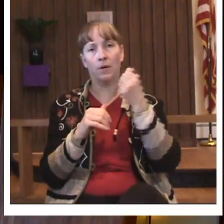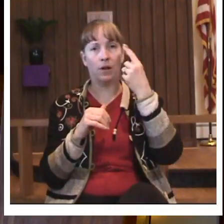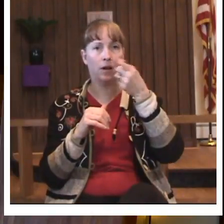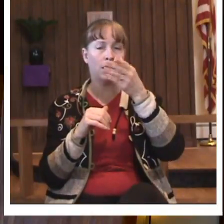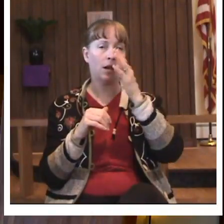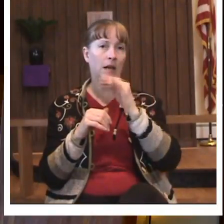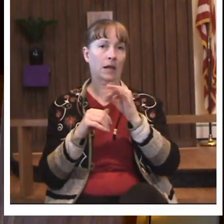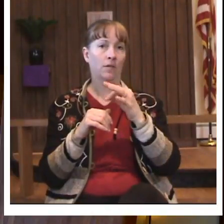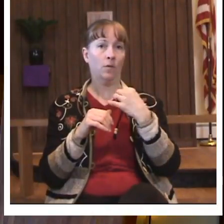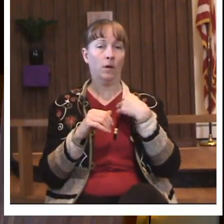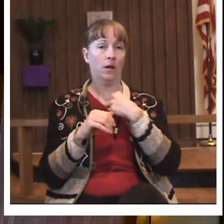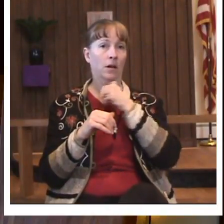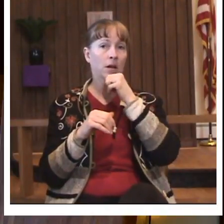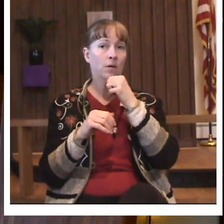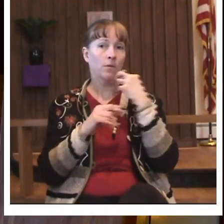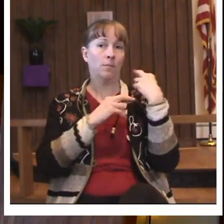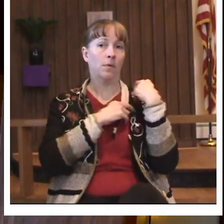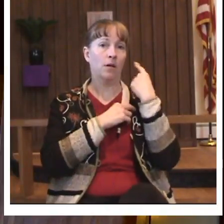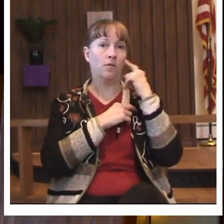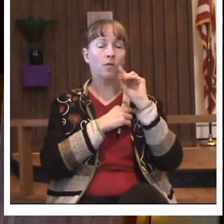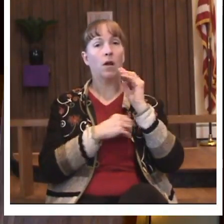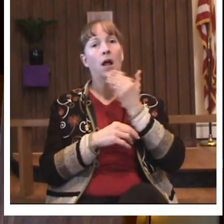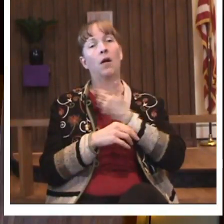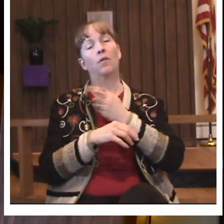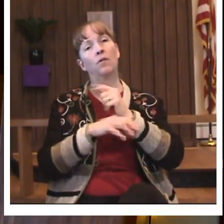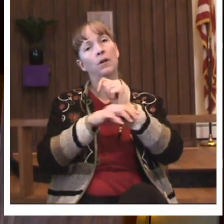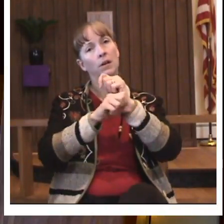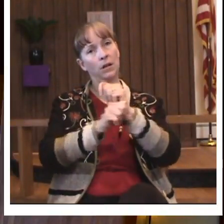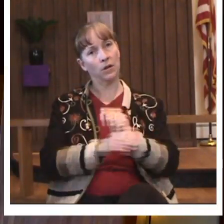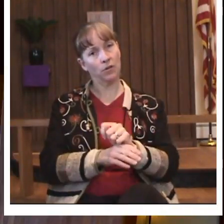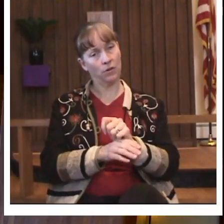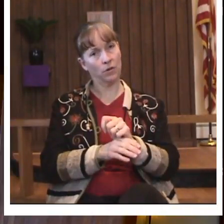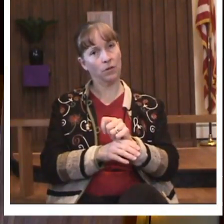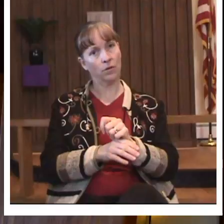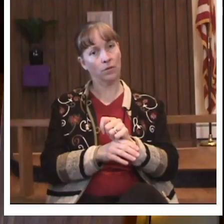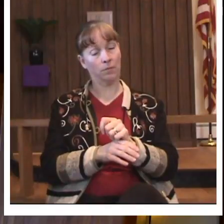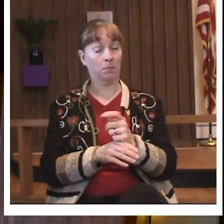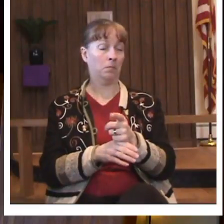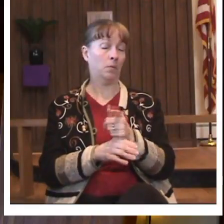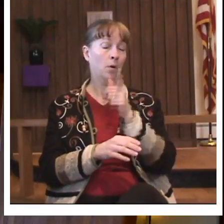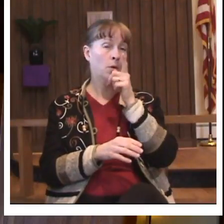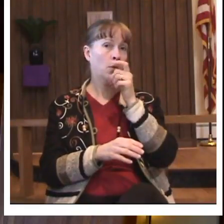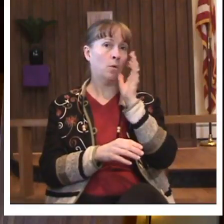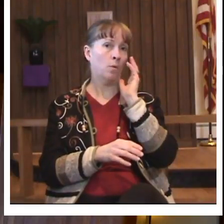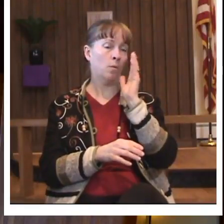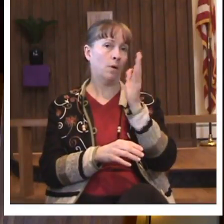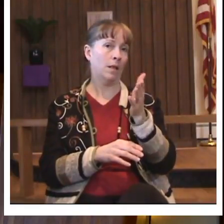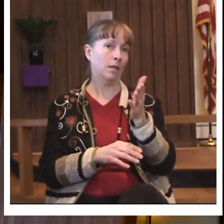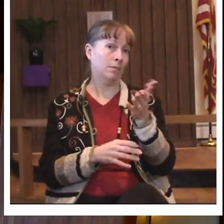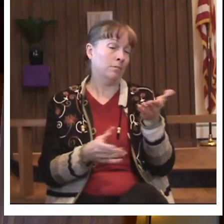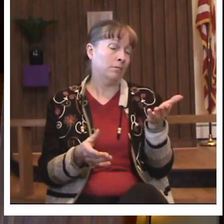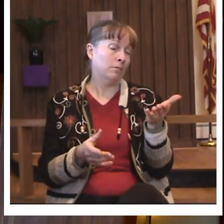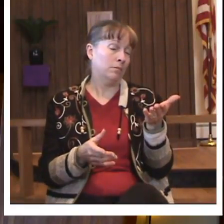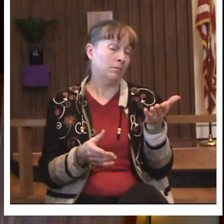If we are not responsible for our own tradition, who will be?